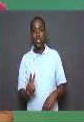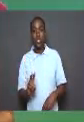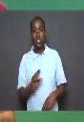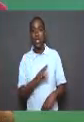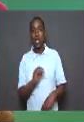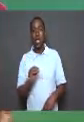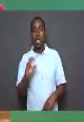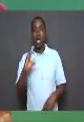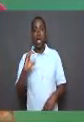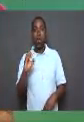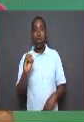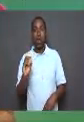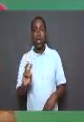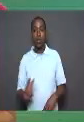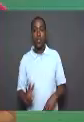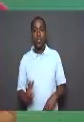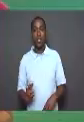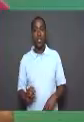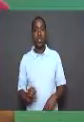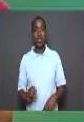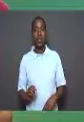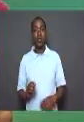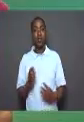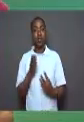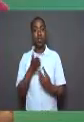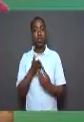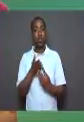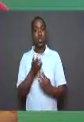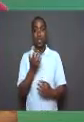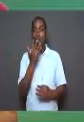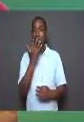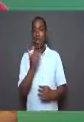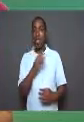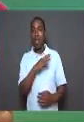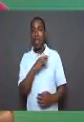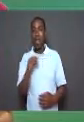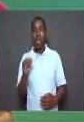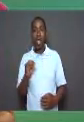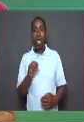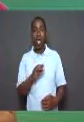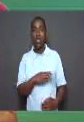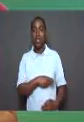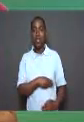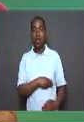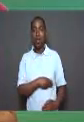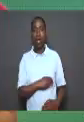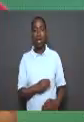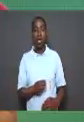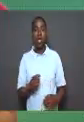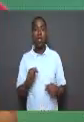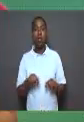oxygen and carbon dioxide between the blood and the